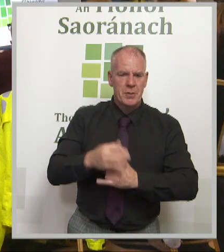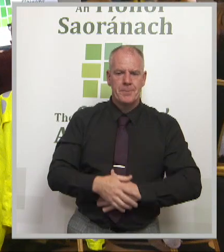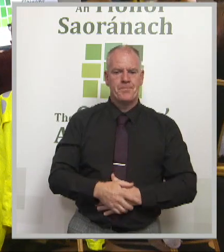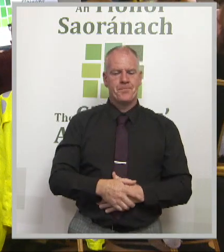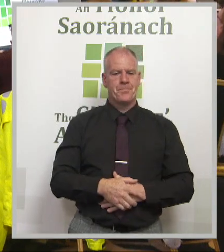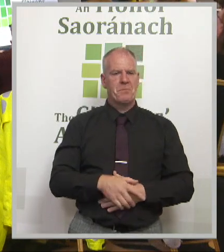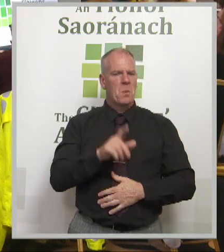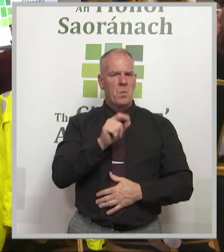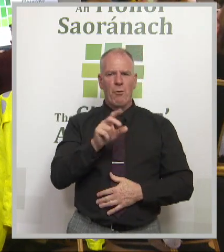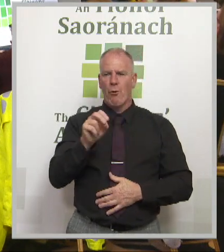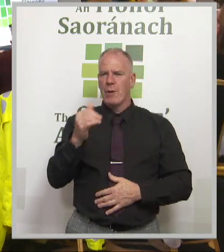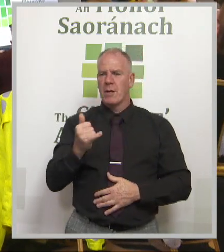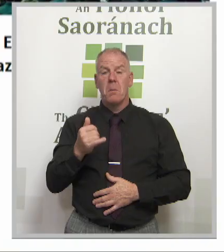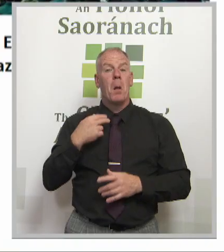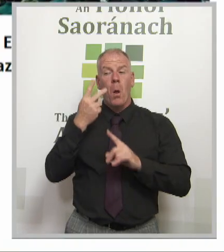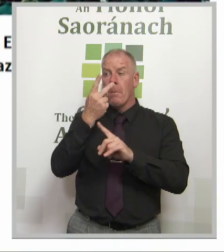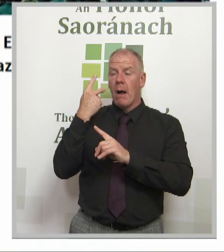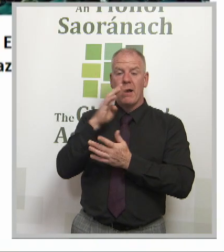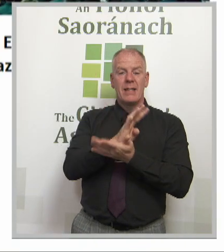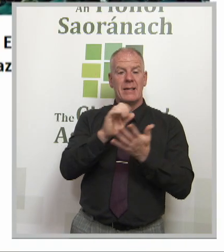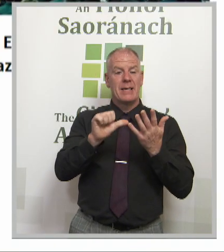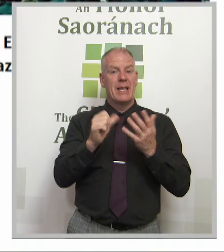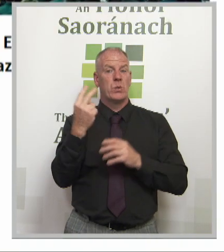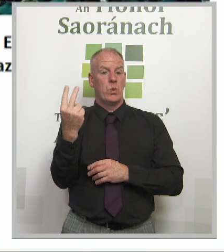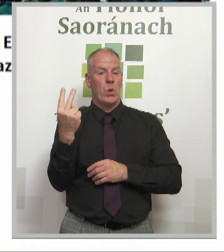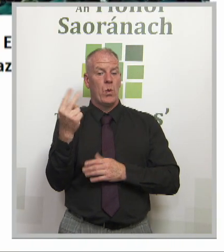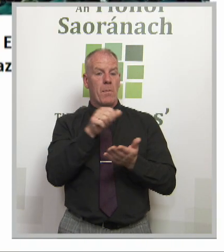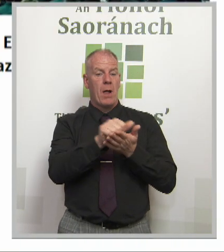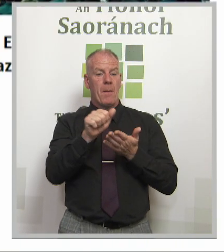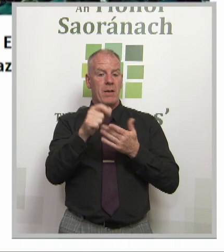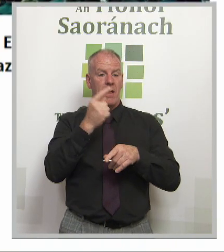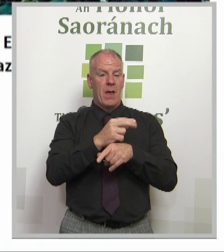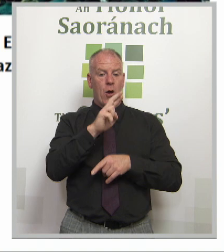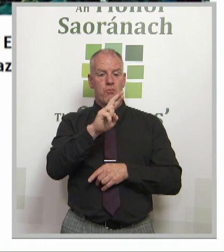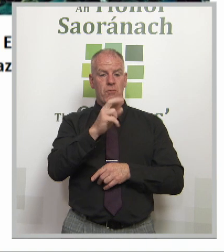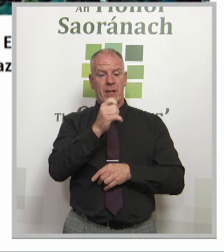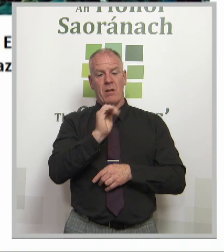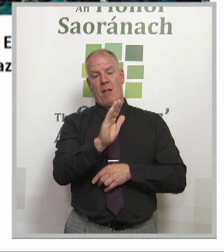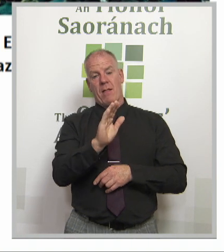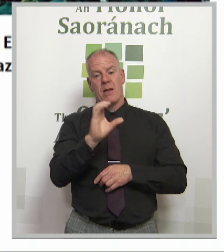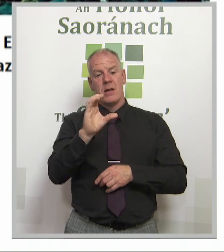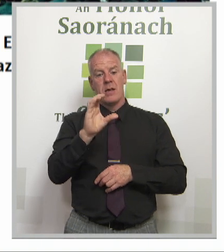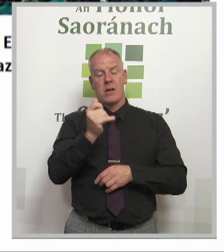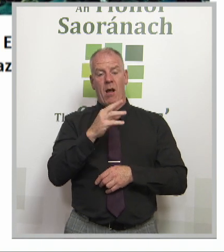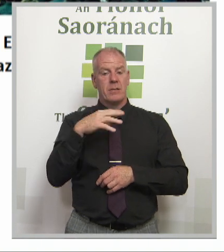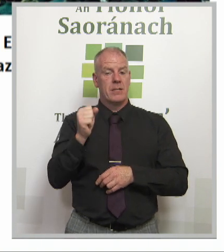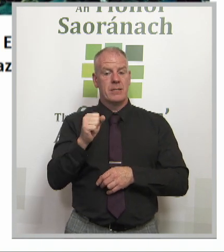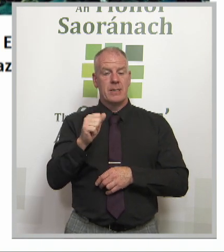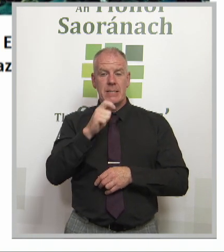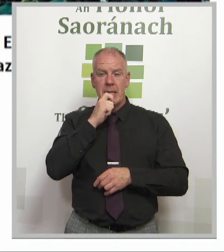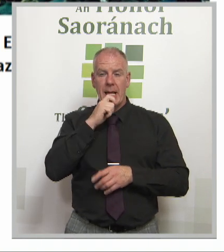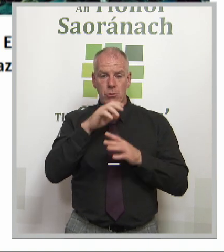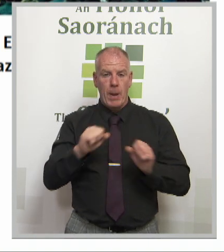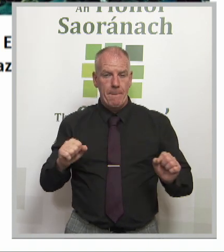I would say that 1962, that publication by Rachel Carson, Silent Spring,